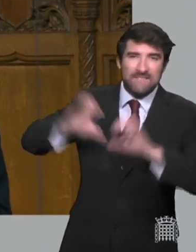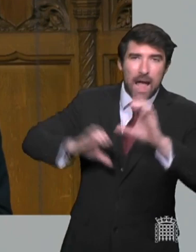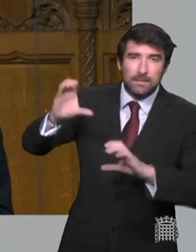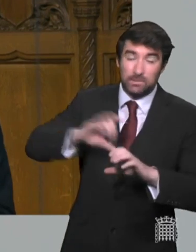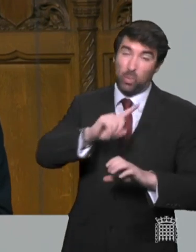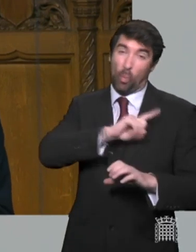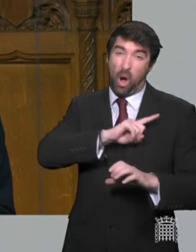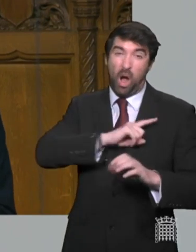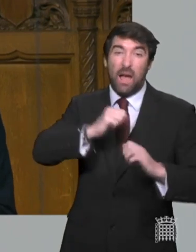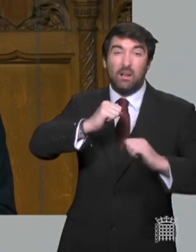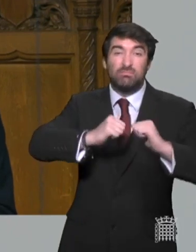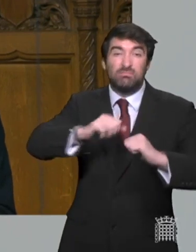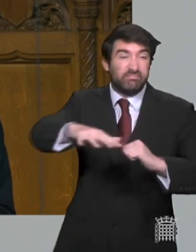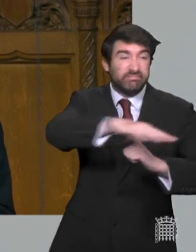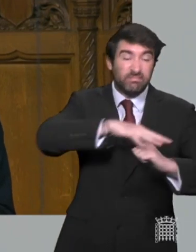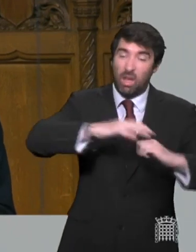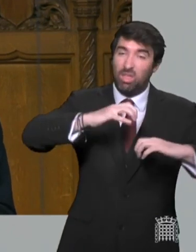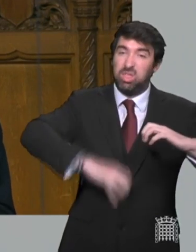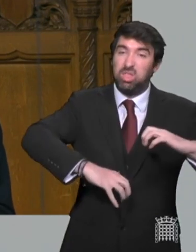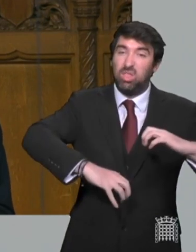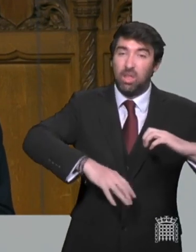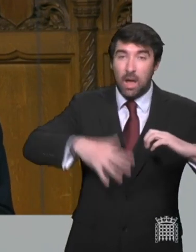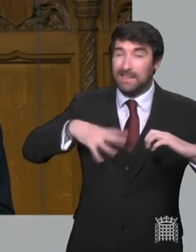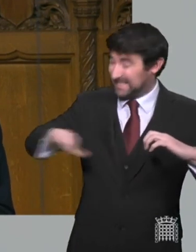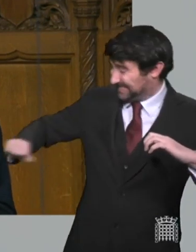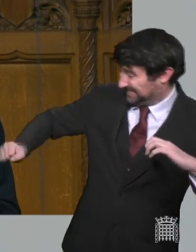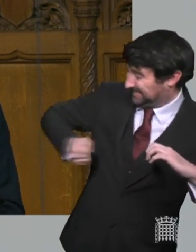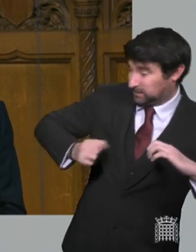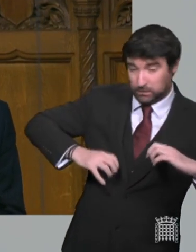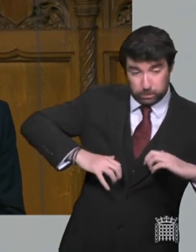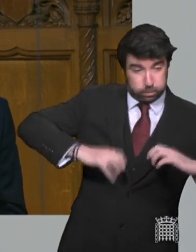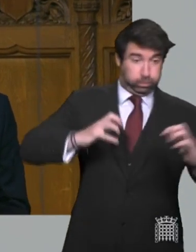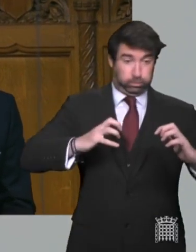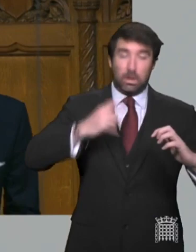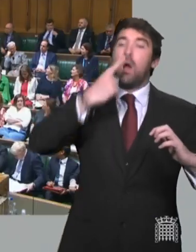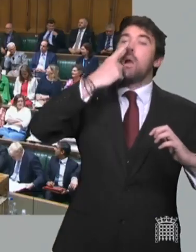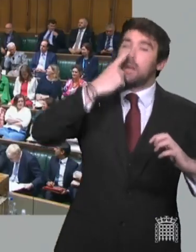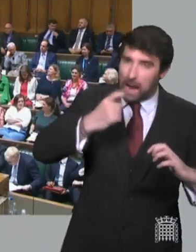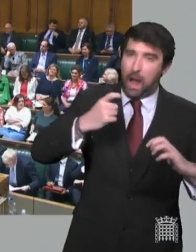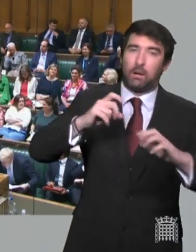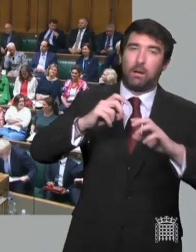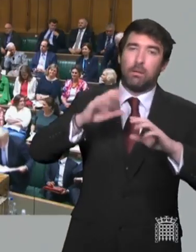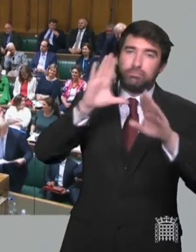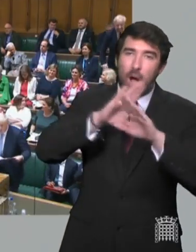need at an ancient seaside resort that needs a bit of love, attention and government money.